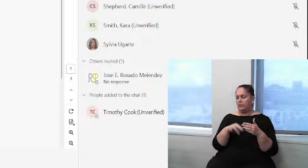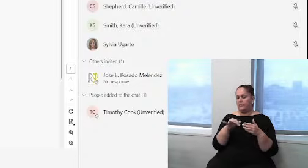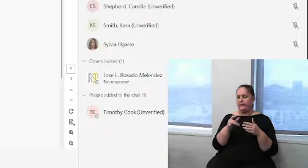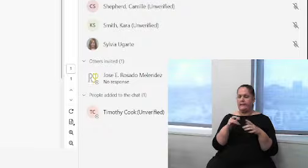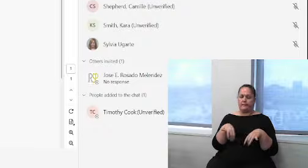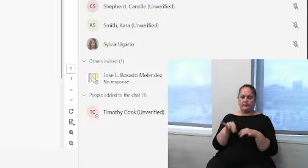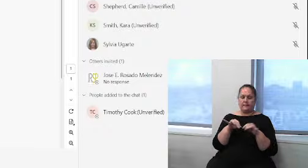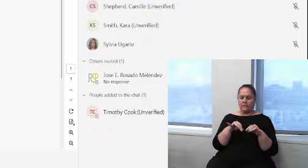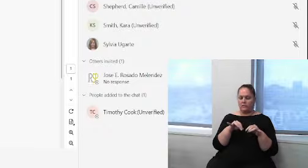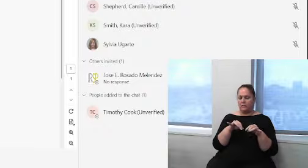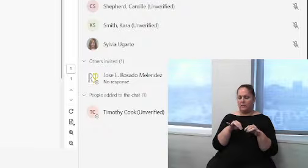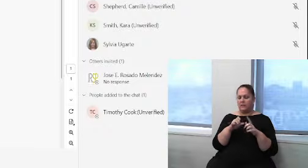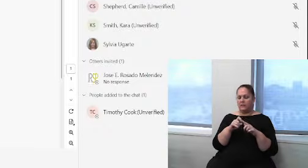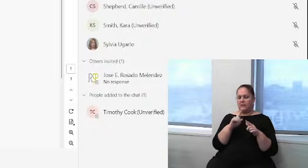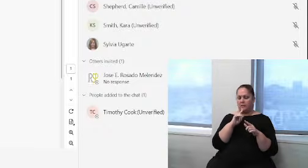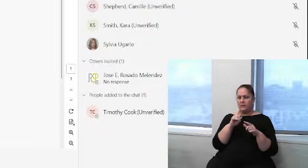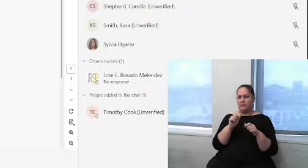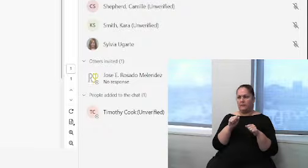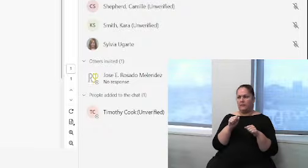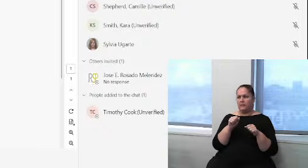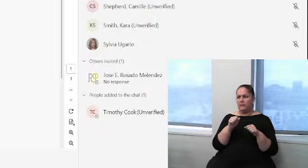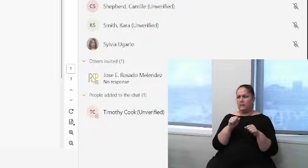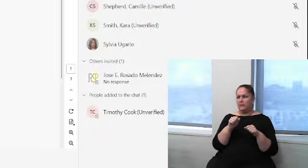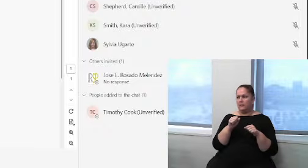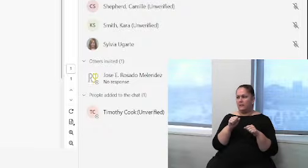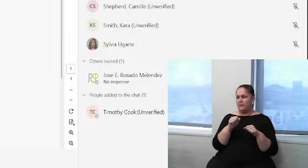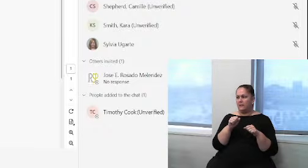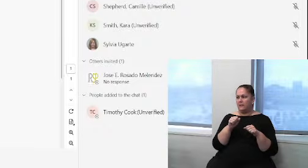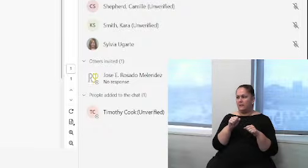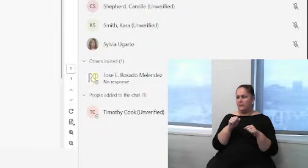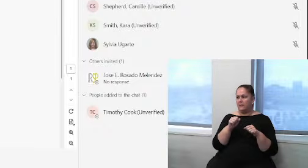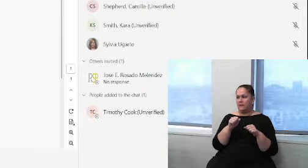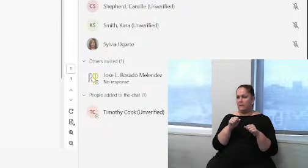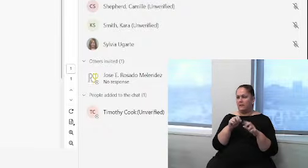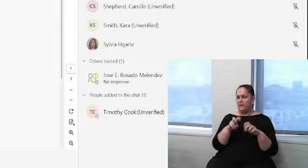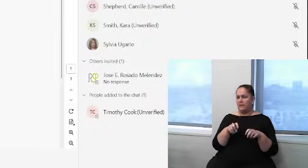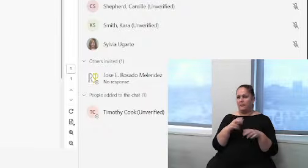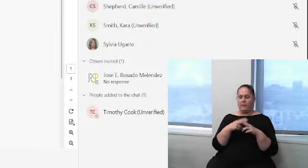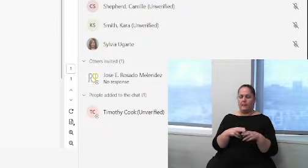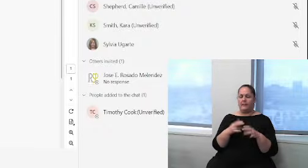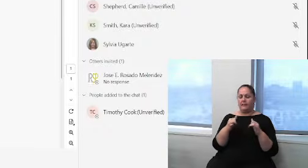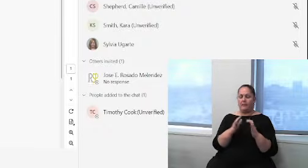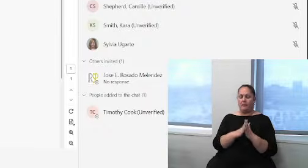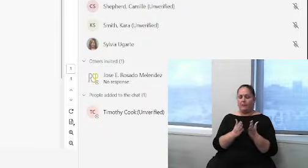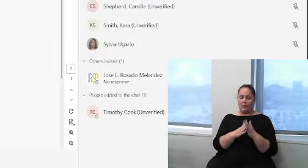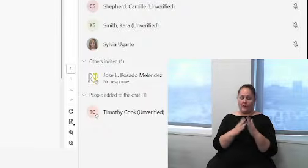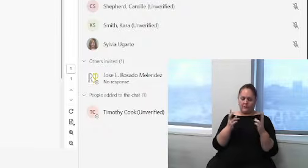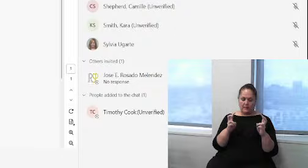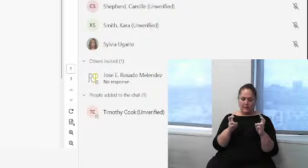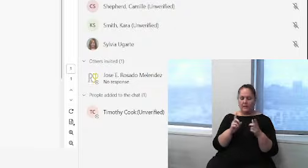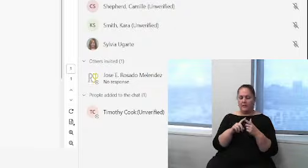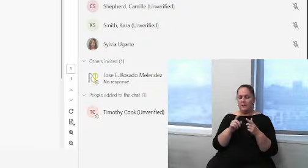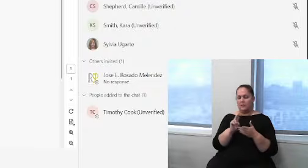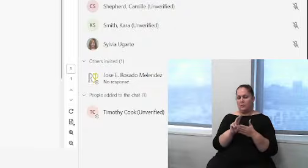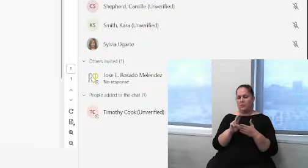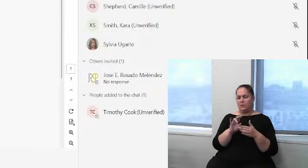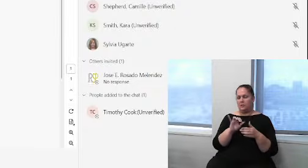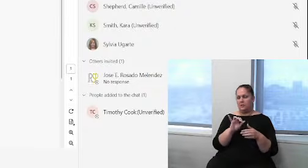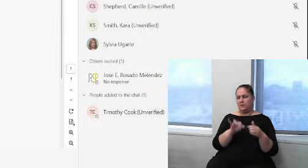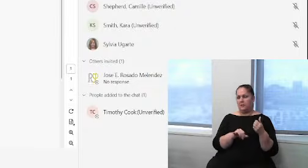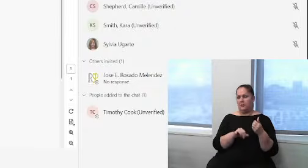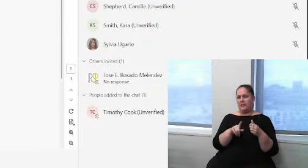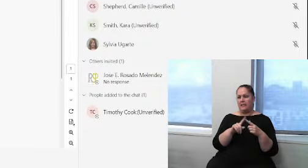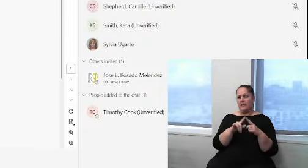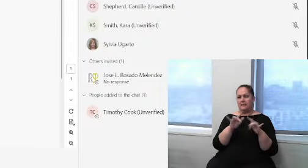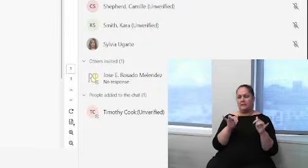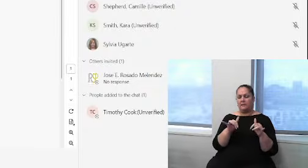of IEEE standards that could actually be utilized, that gives you the I'll call it the playbook of some of the things that are used